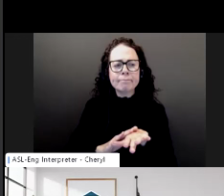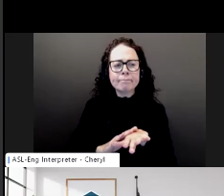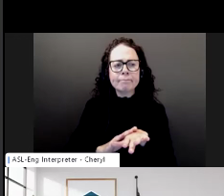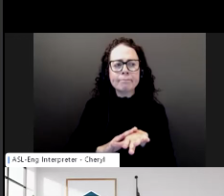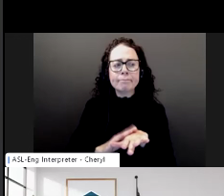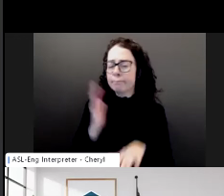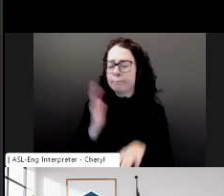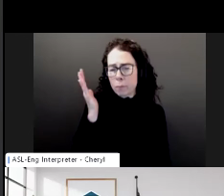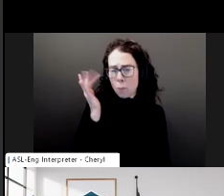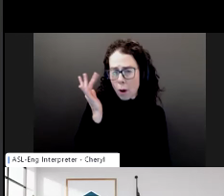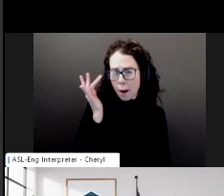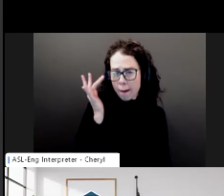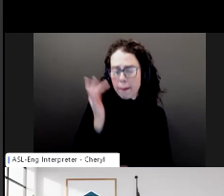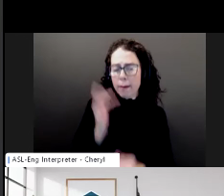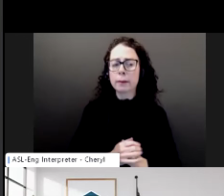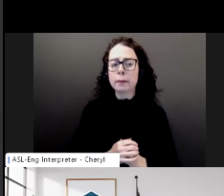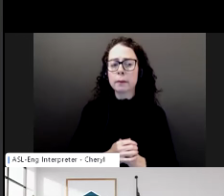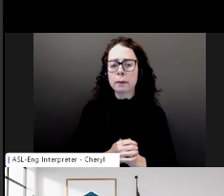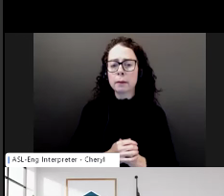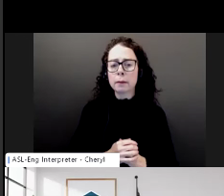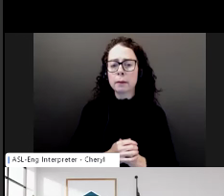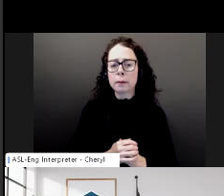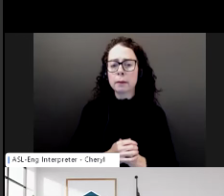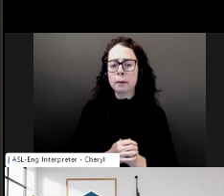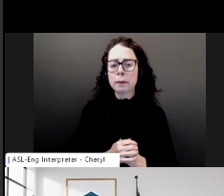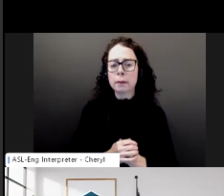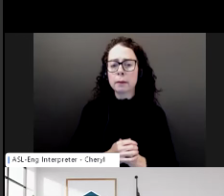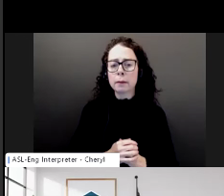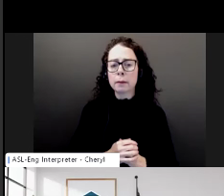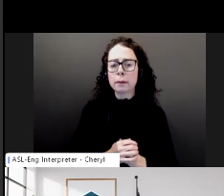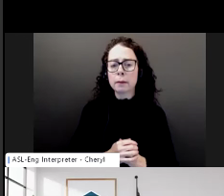this visitor recording. If you go to